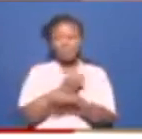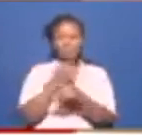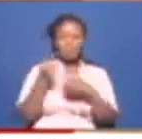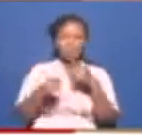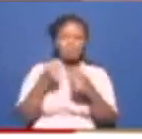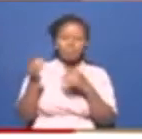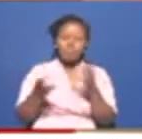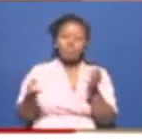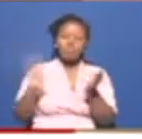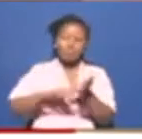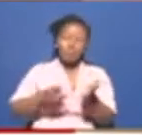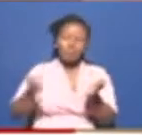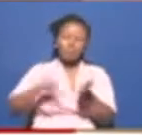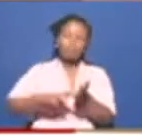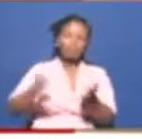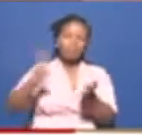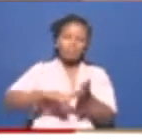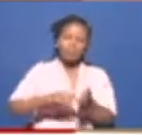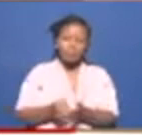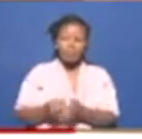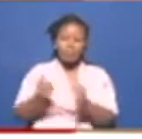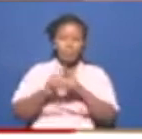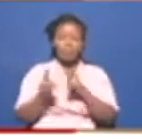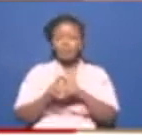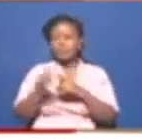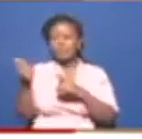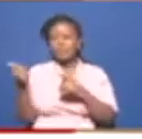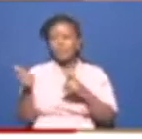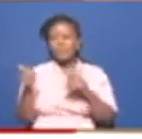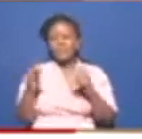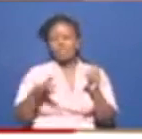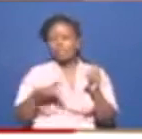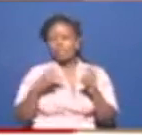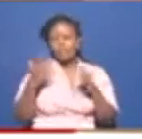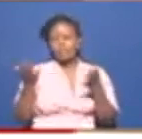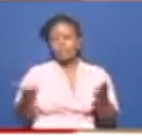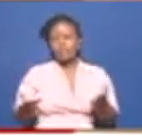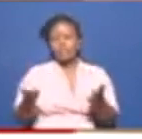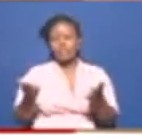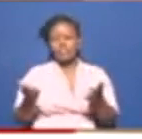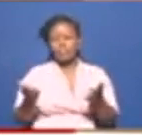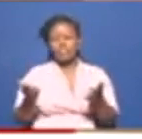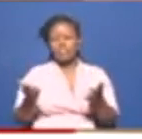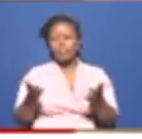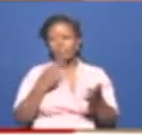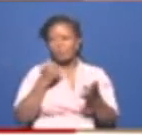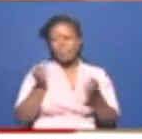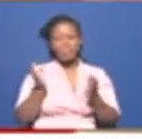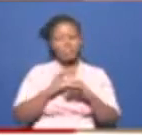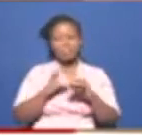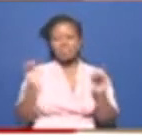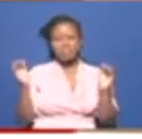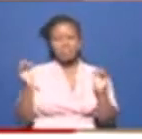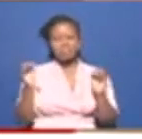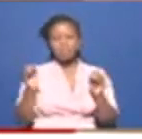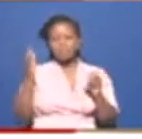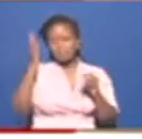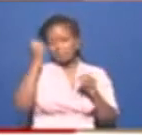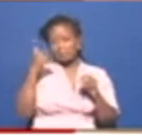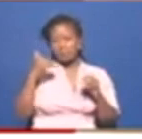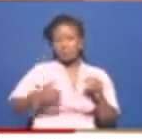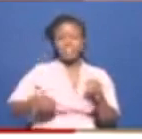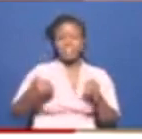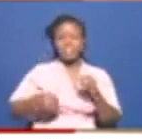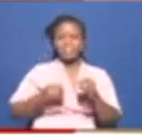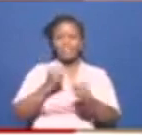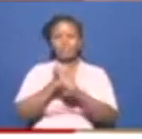time. Again, others even feel like there's failed surgeries because they're not able to get intimate with their spouses. The surgery was done that it was too